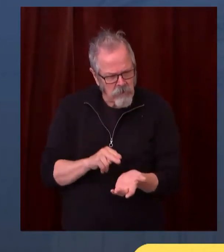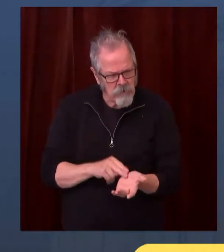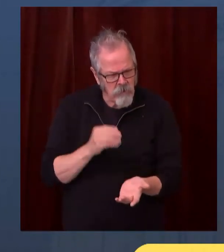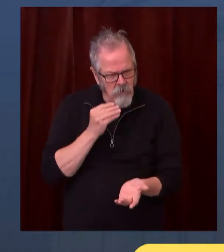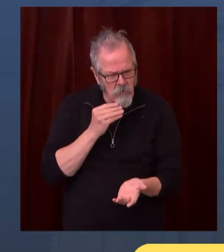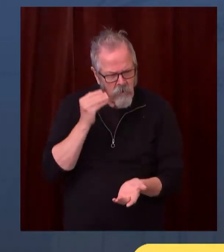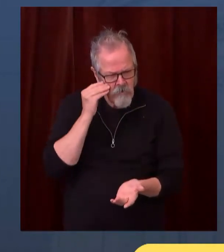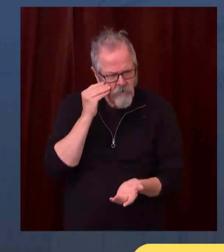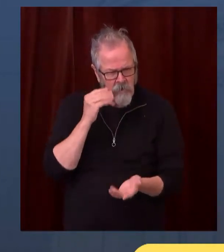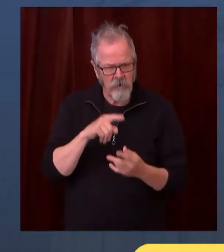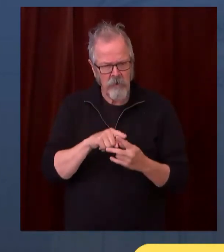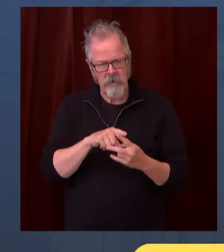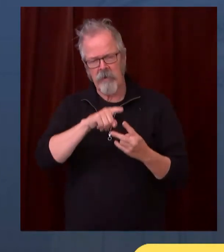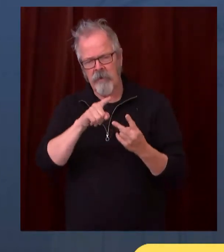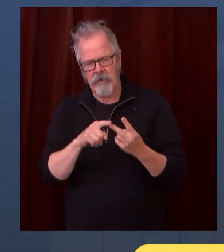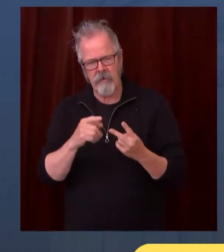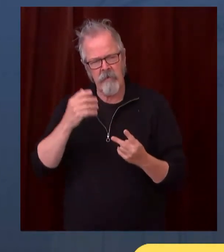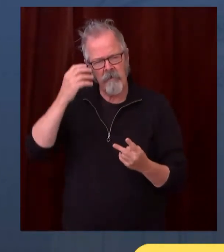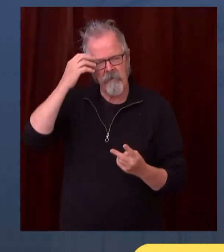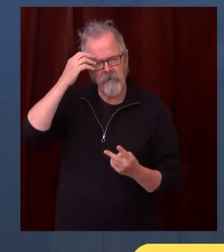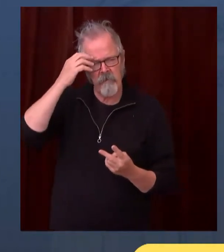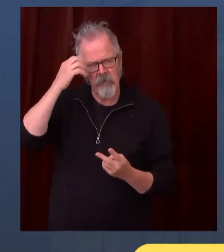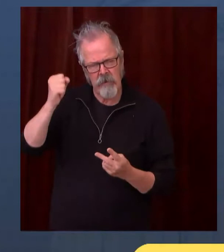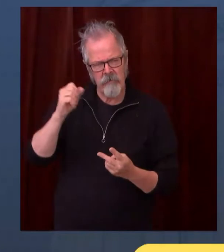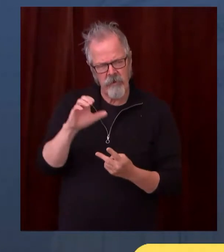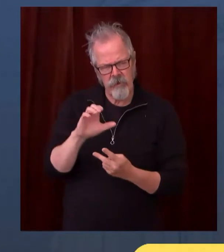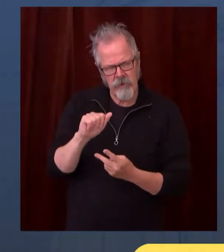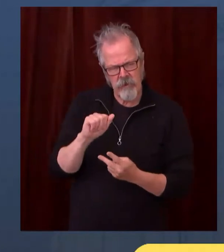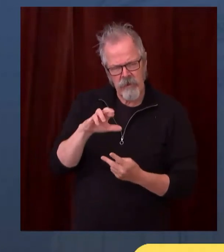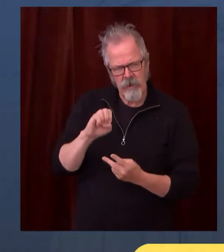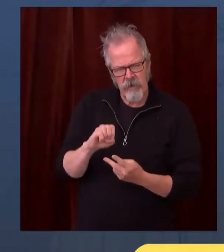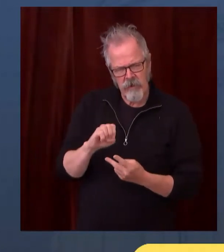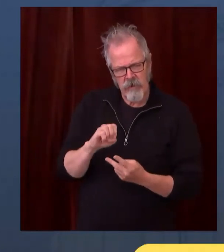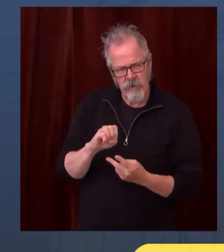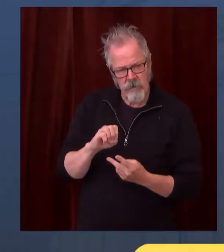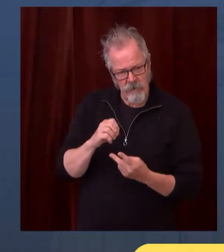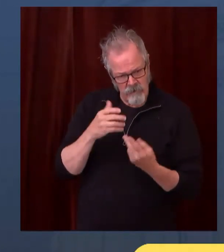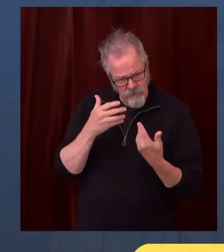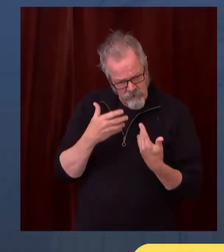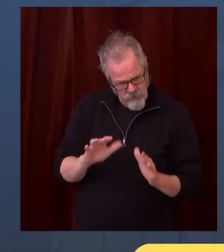is there a plan to do other rounds of mass testing of that like that in the future as a precaution?